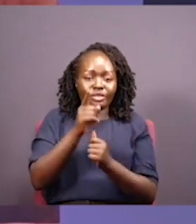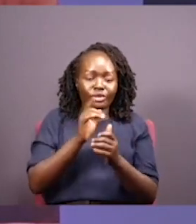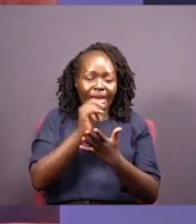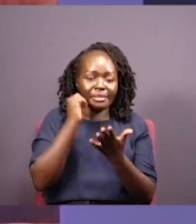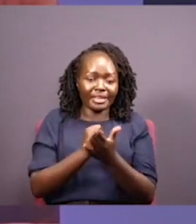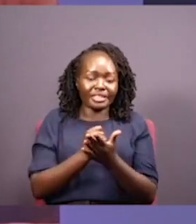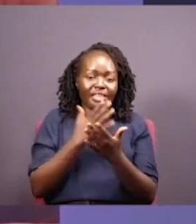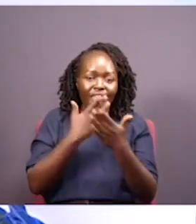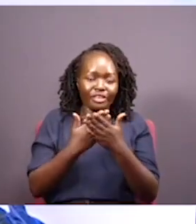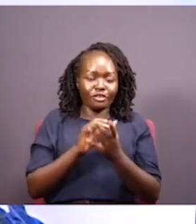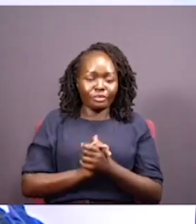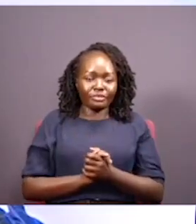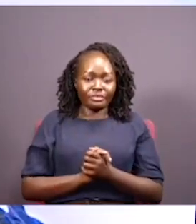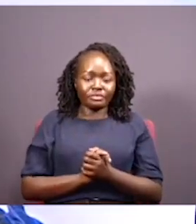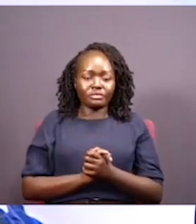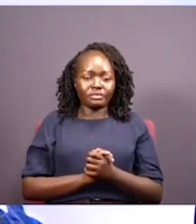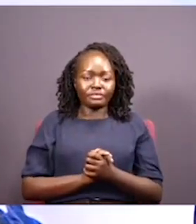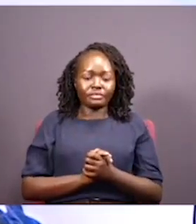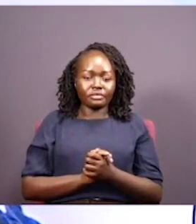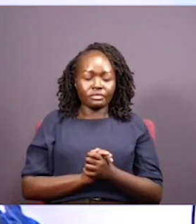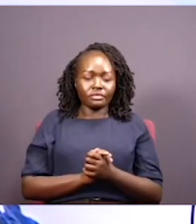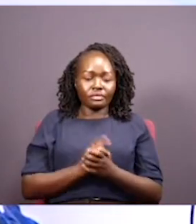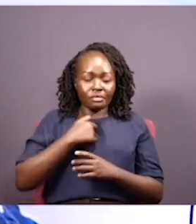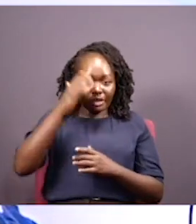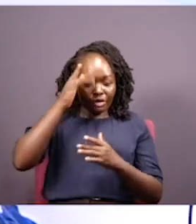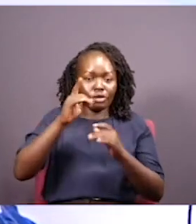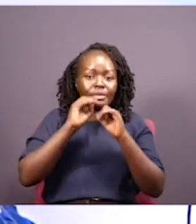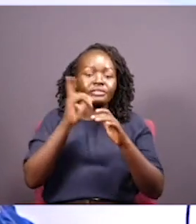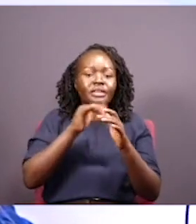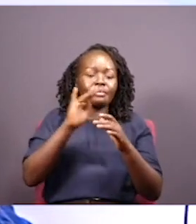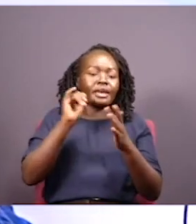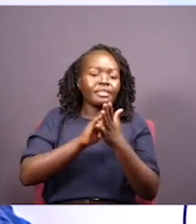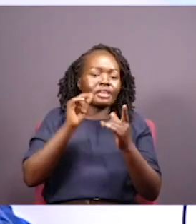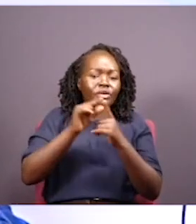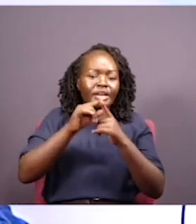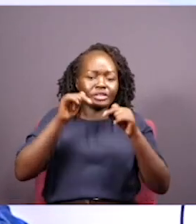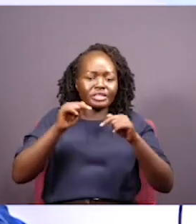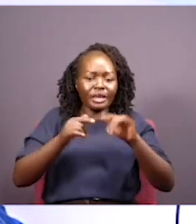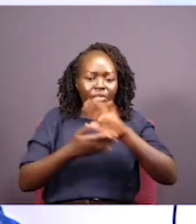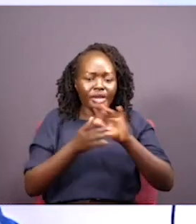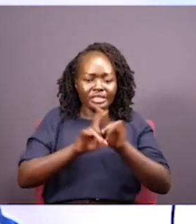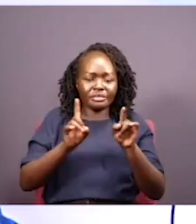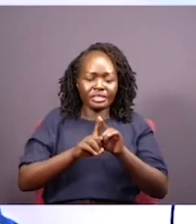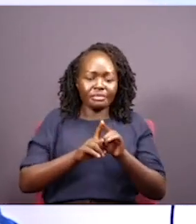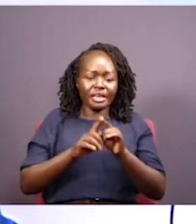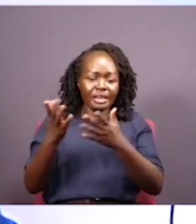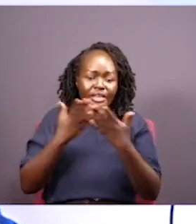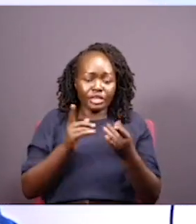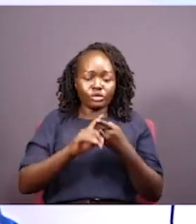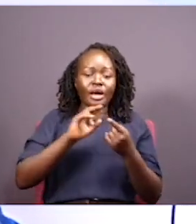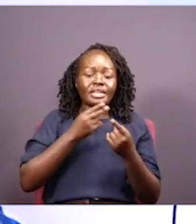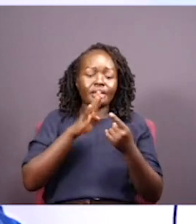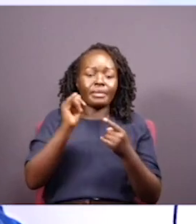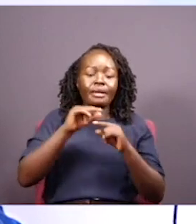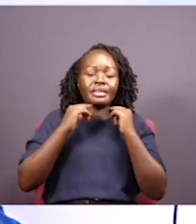you. I know you have been blessed by that message this morning as brought to us by Reverend Ken Isige. I